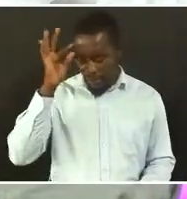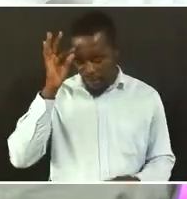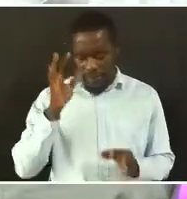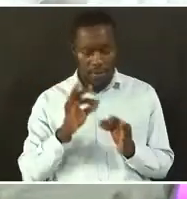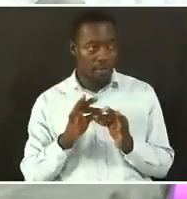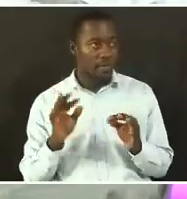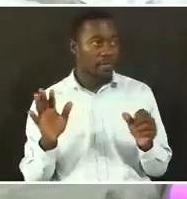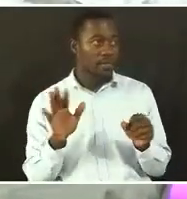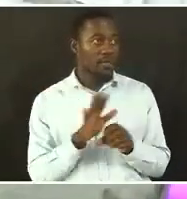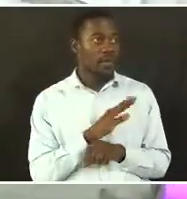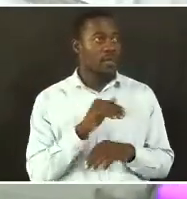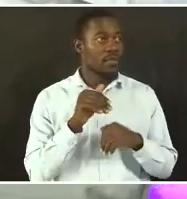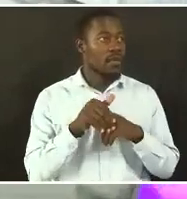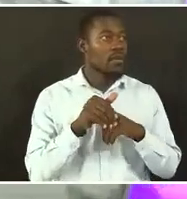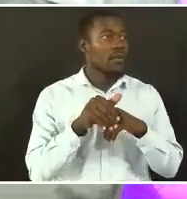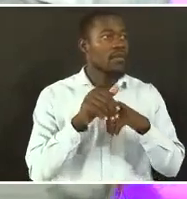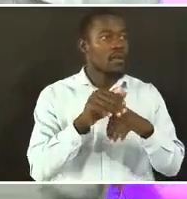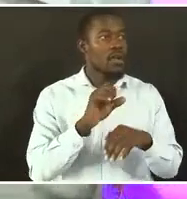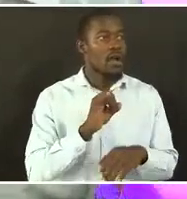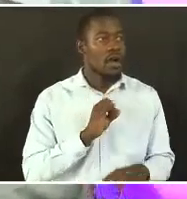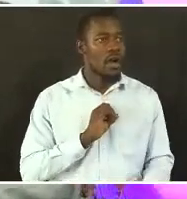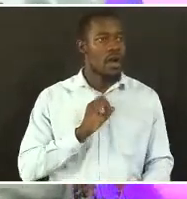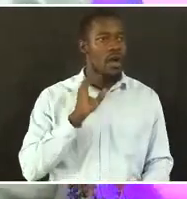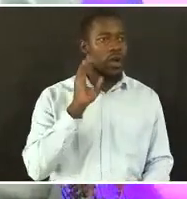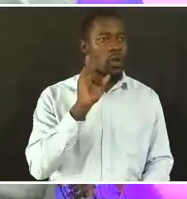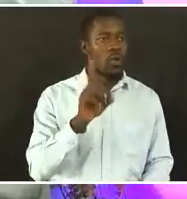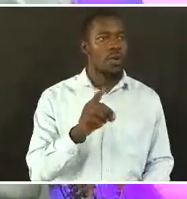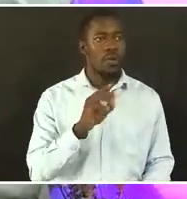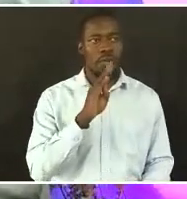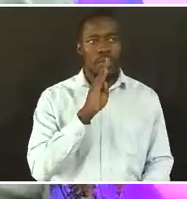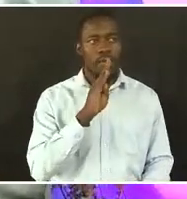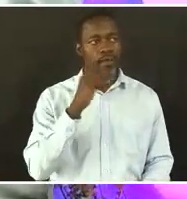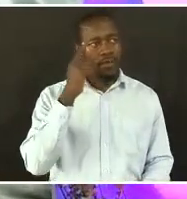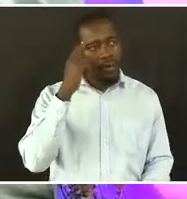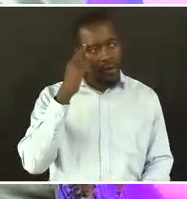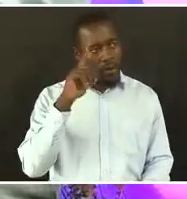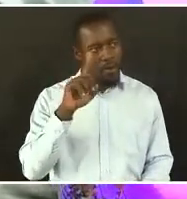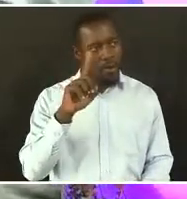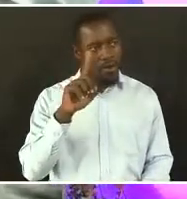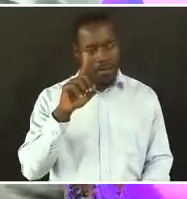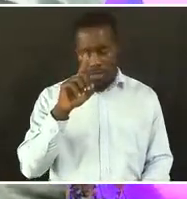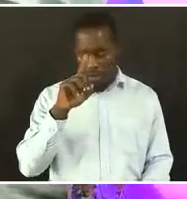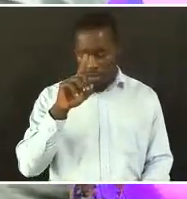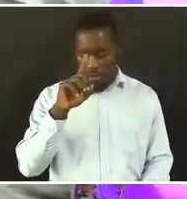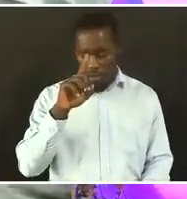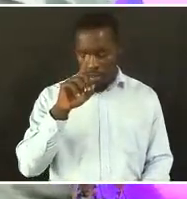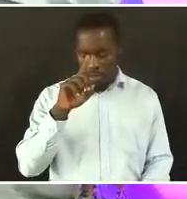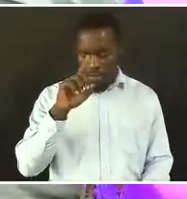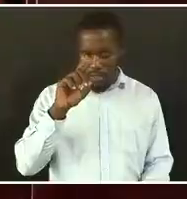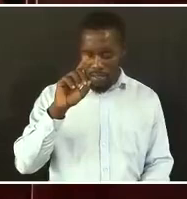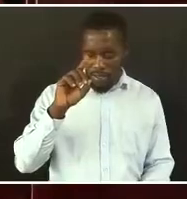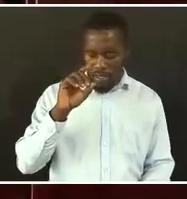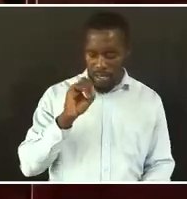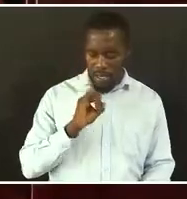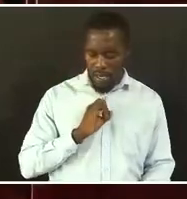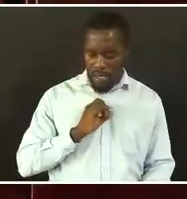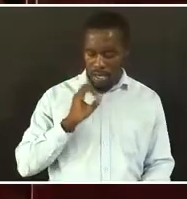Faithful follower I would be, for by His hands